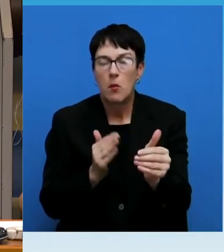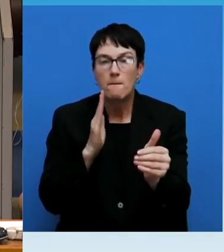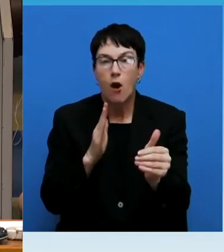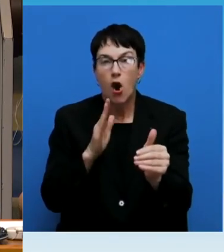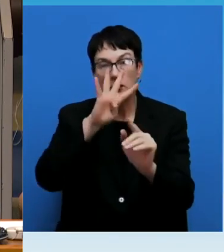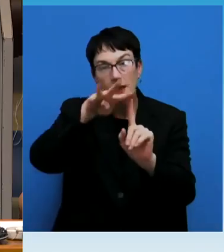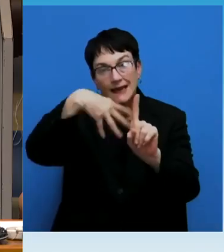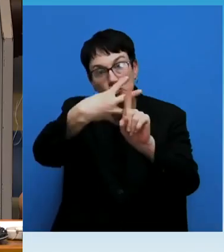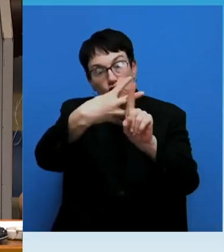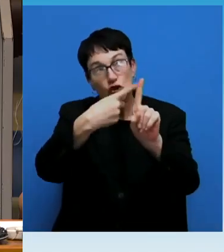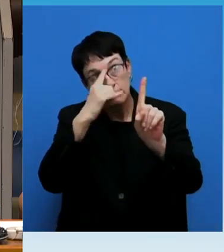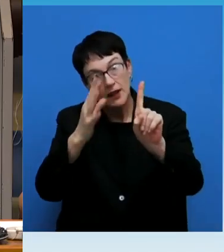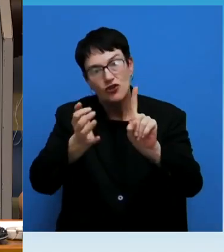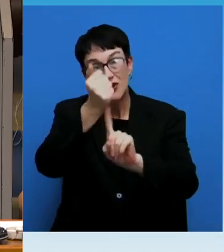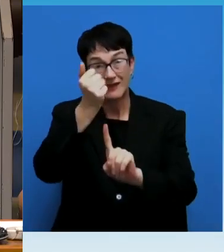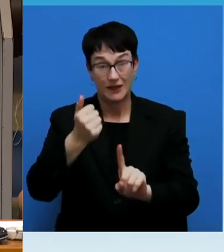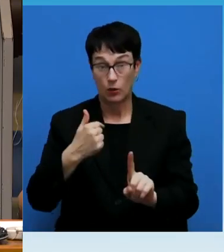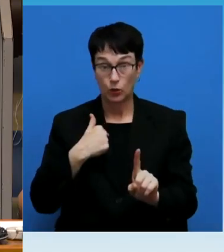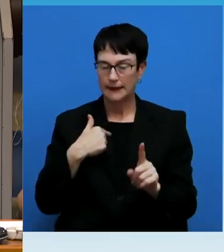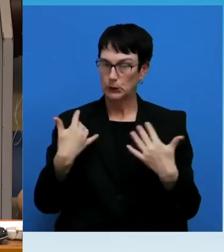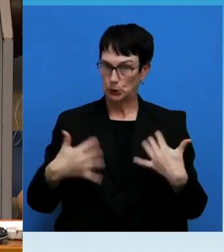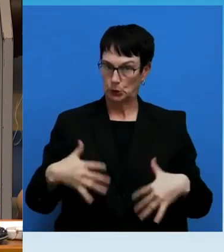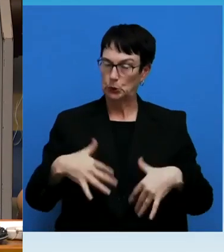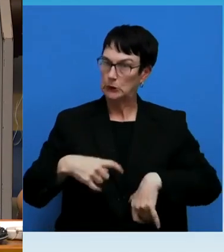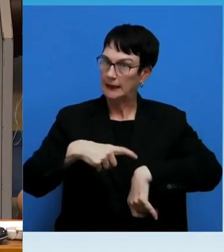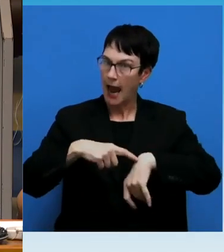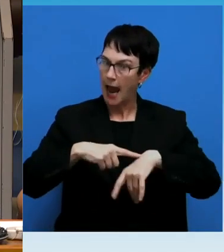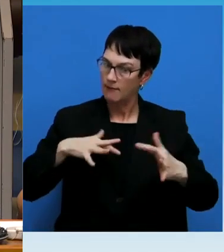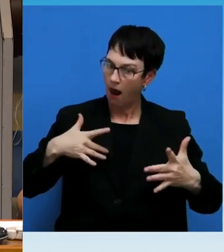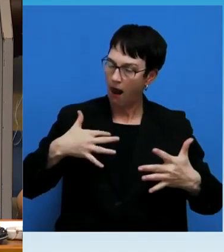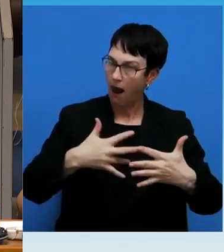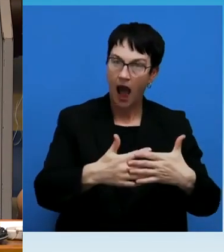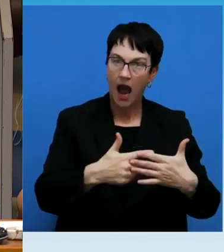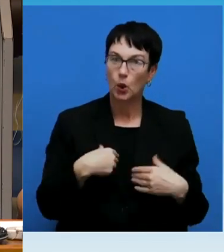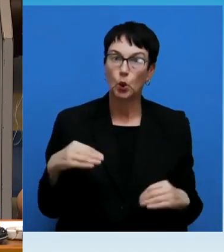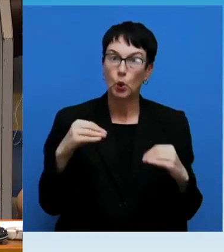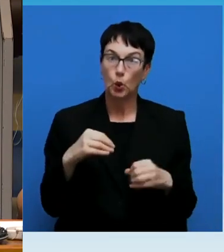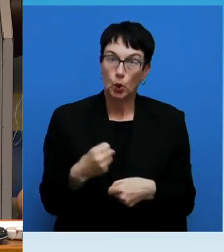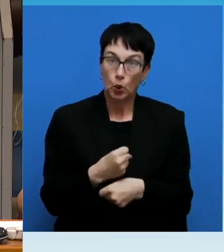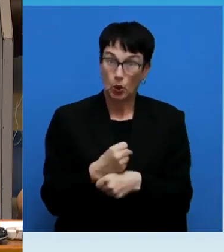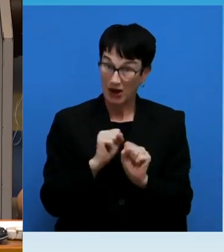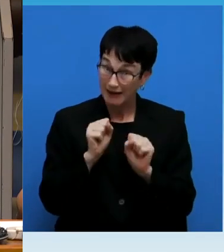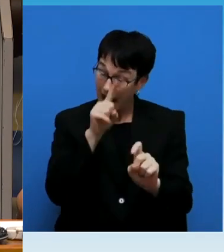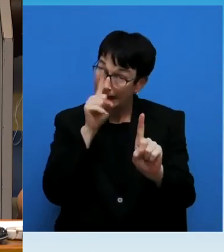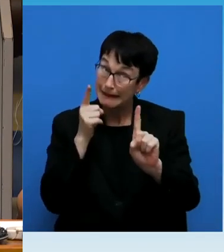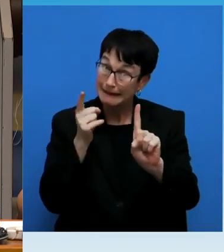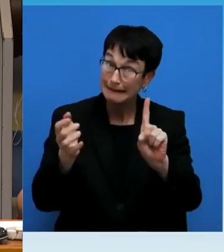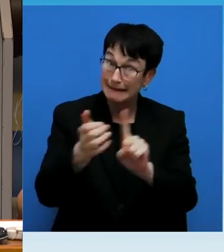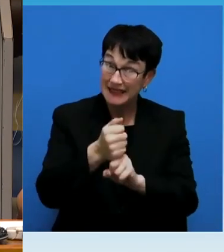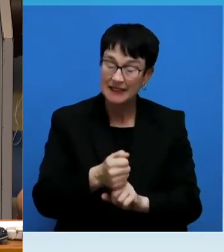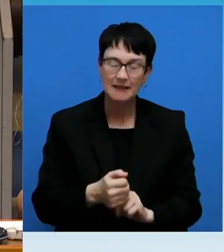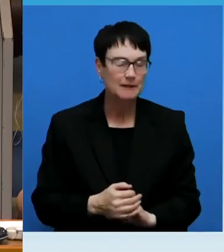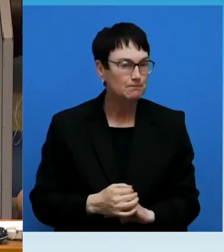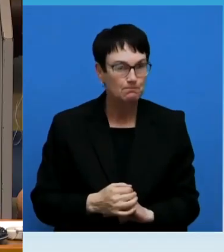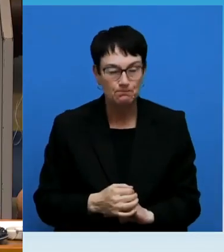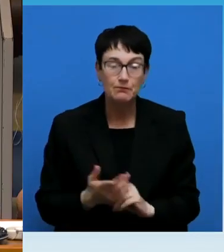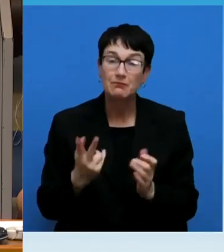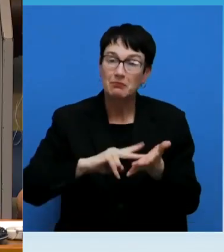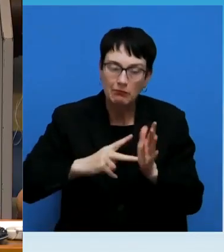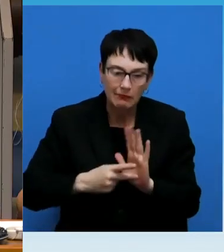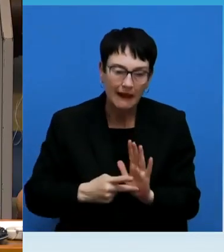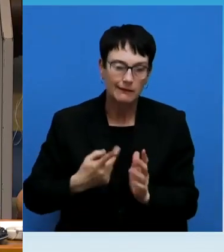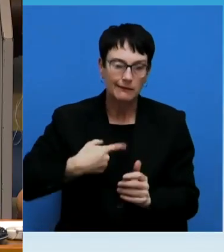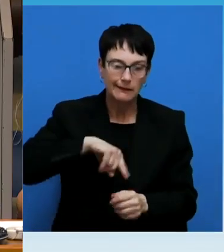from policies and tools towards results and impact. It puts partnerships with organizations of persons with